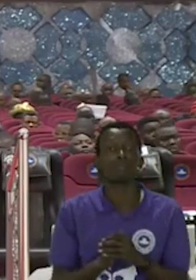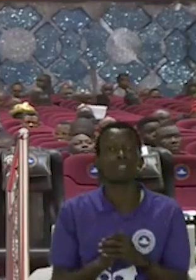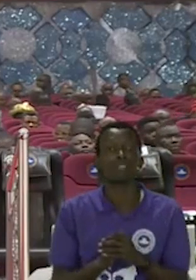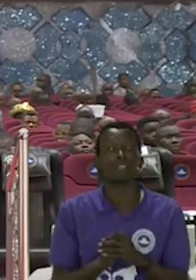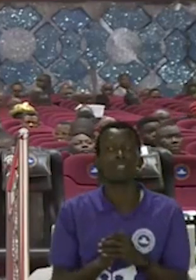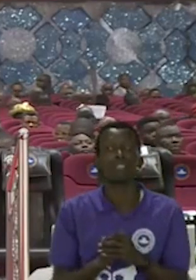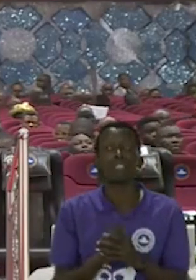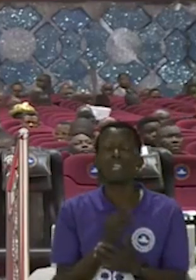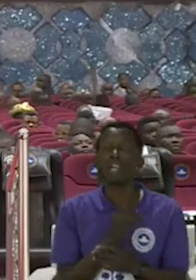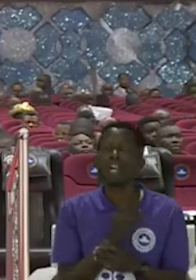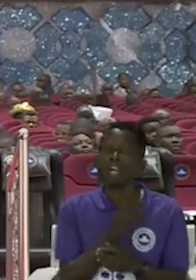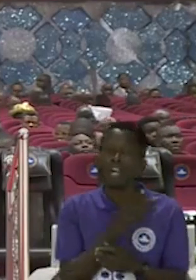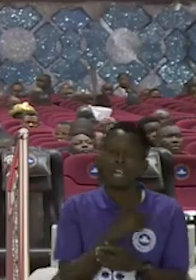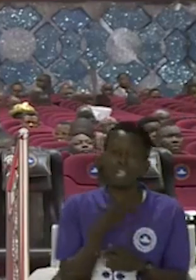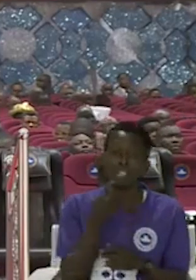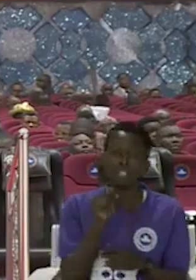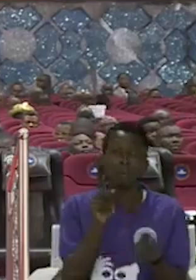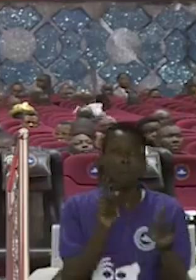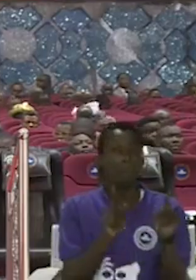are the people